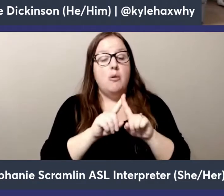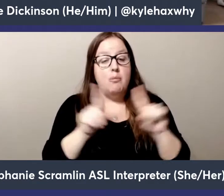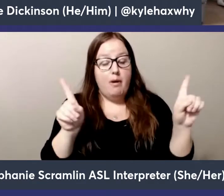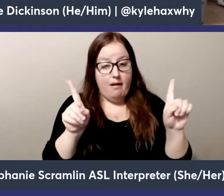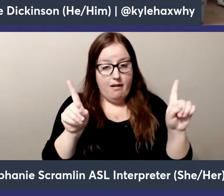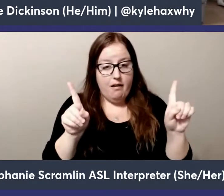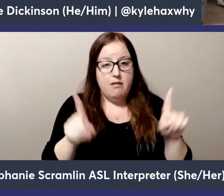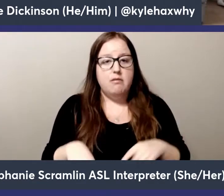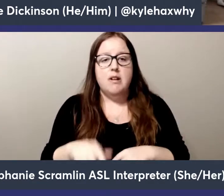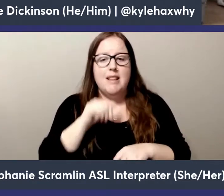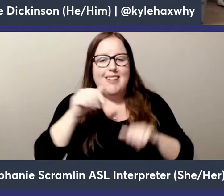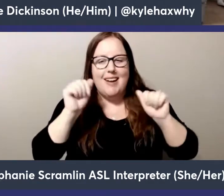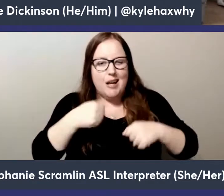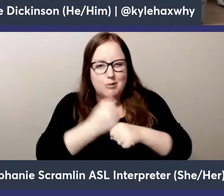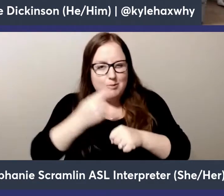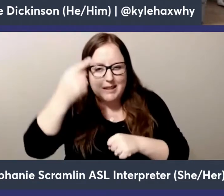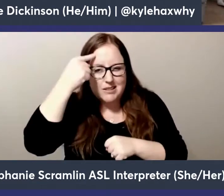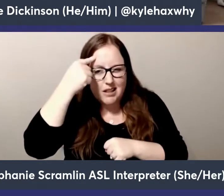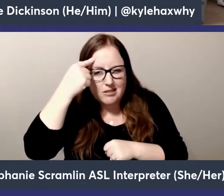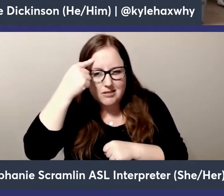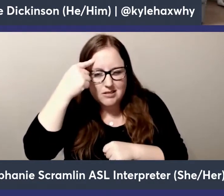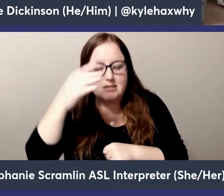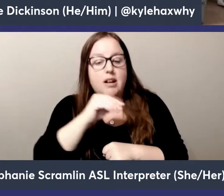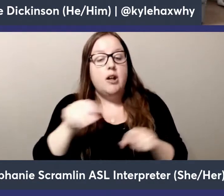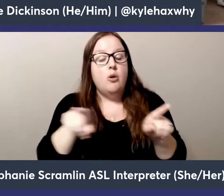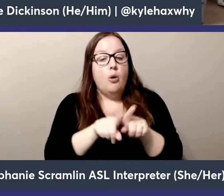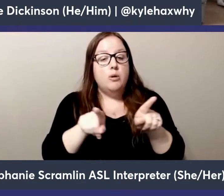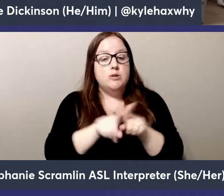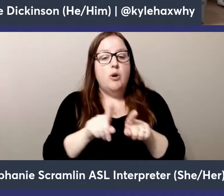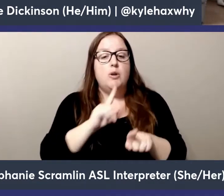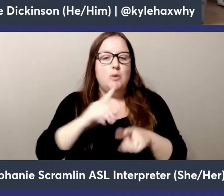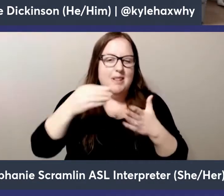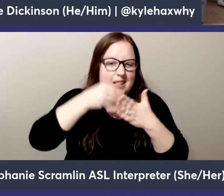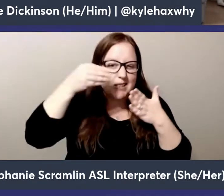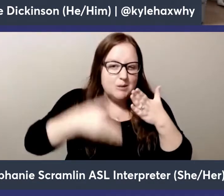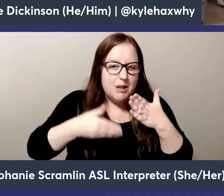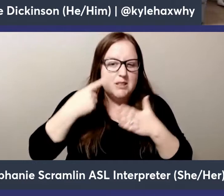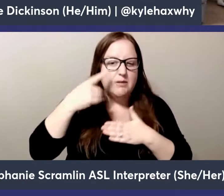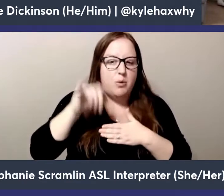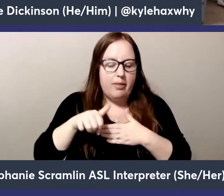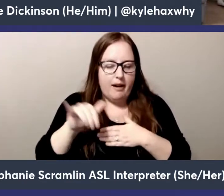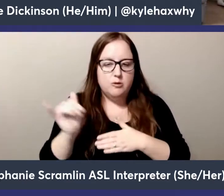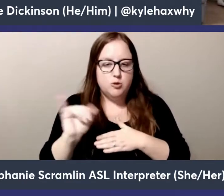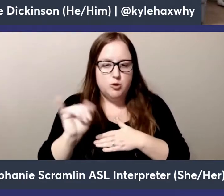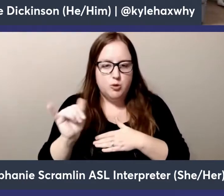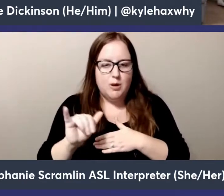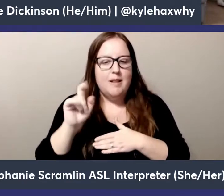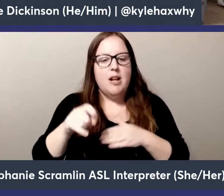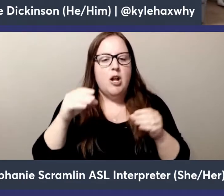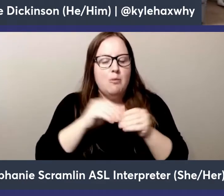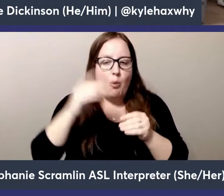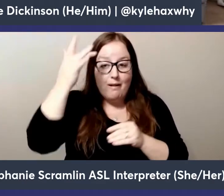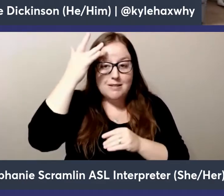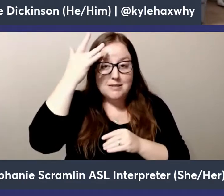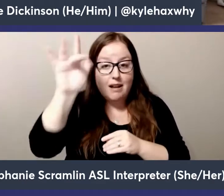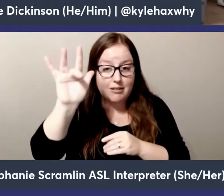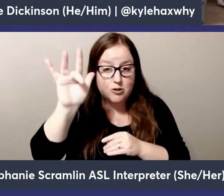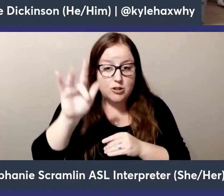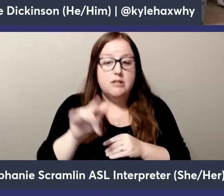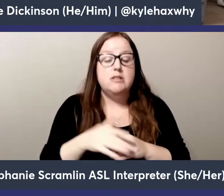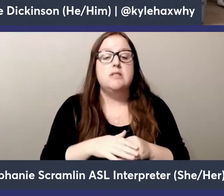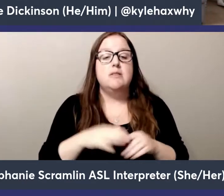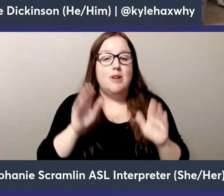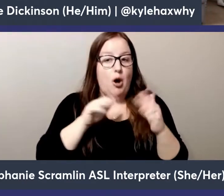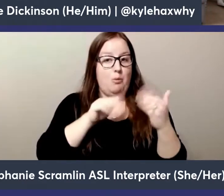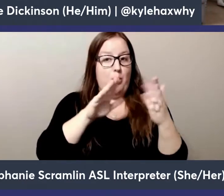they're not able to make sense out of it, and it's also very expensive to do that. So they needed a more intelligent mechanism to collect